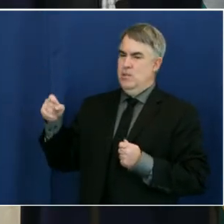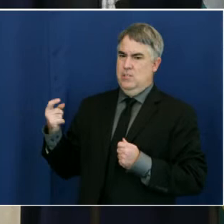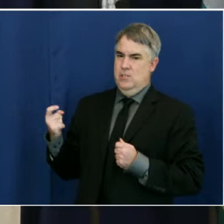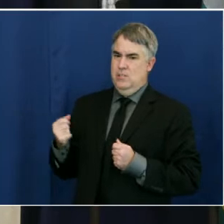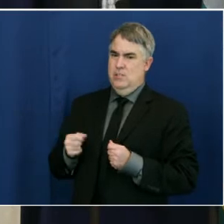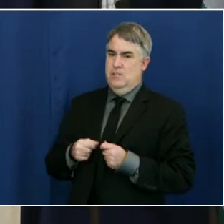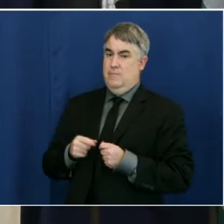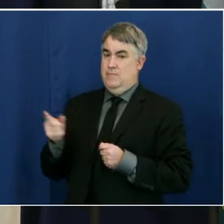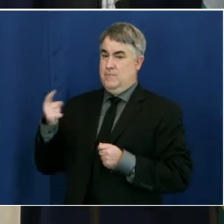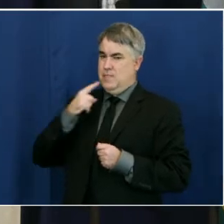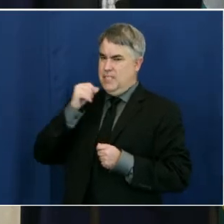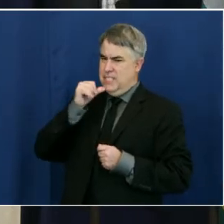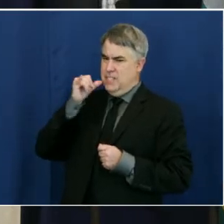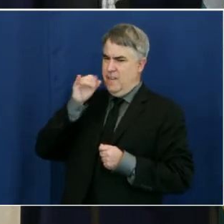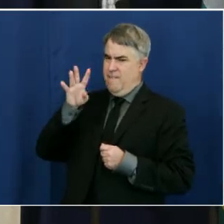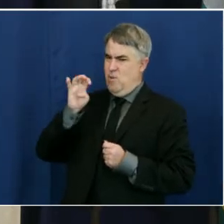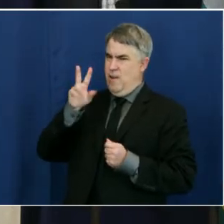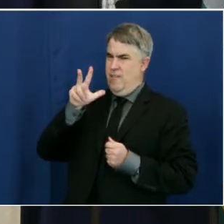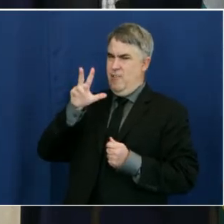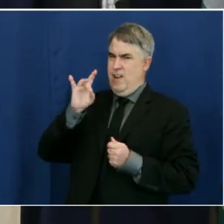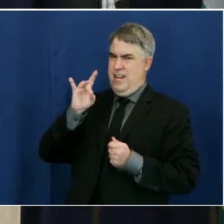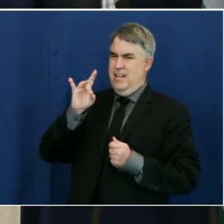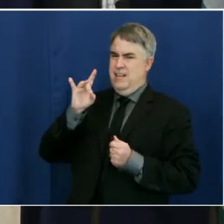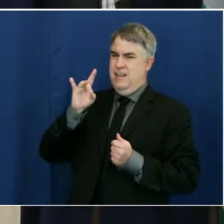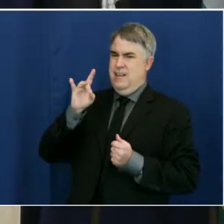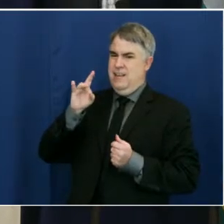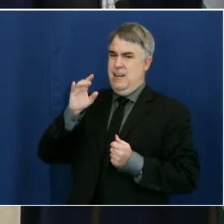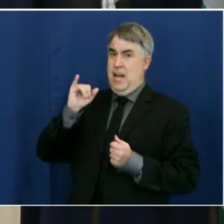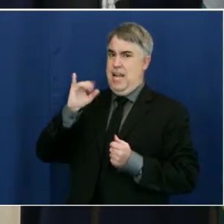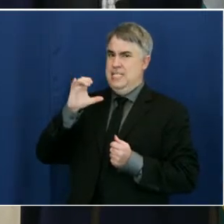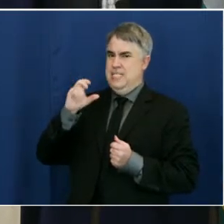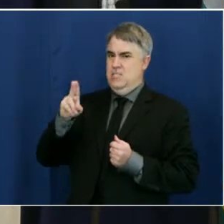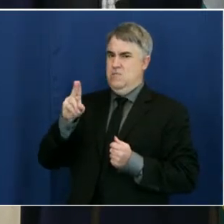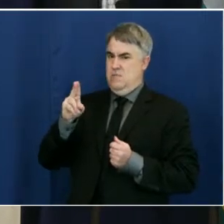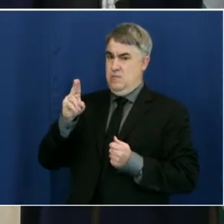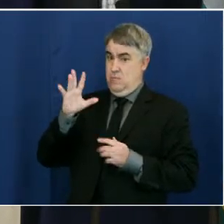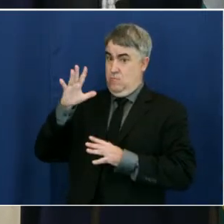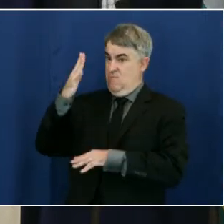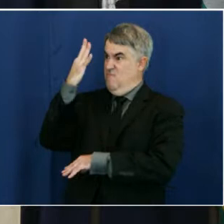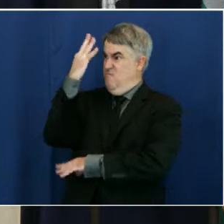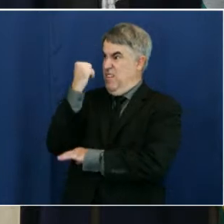ICU yesterday countywide, is that a high since the pandemic started?